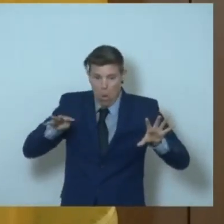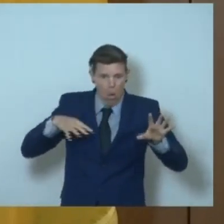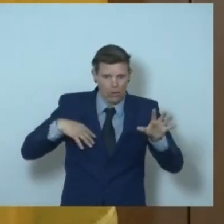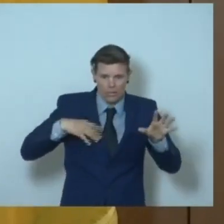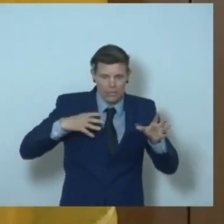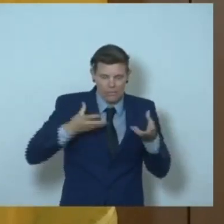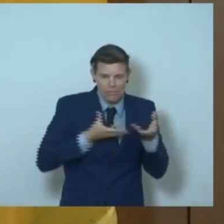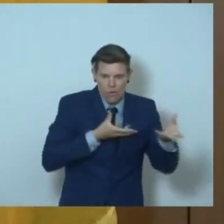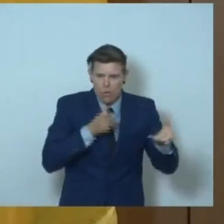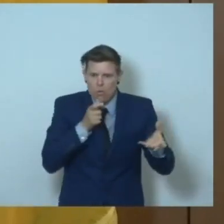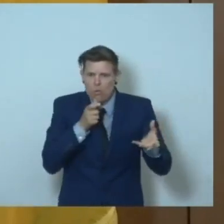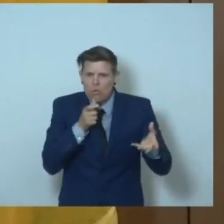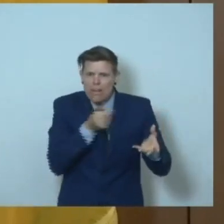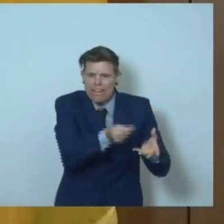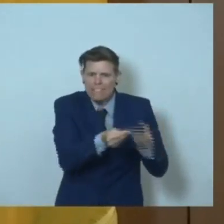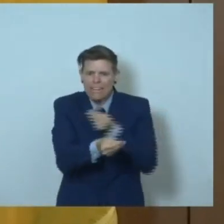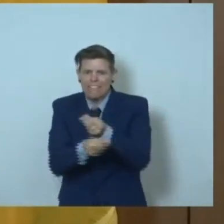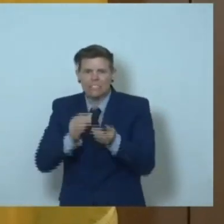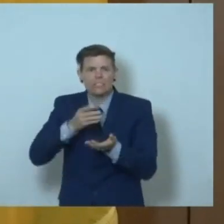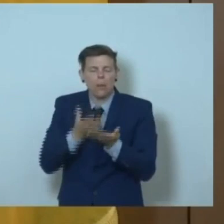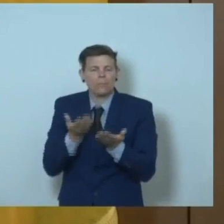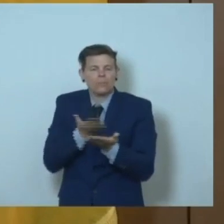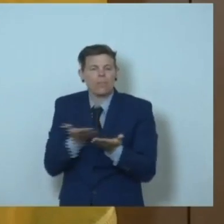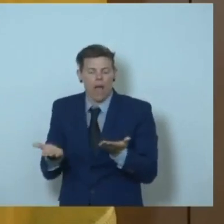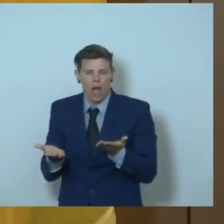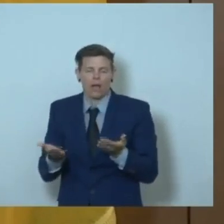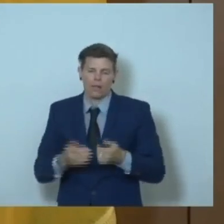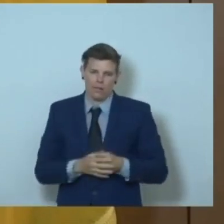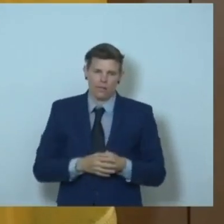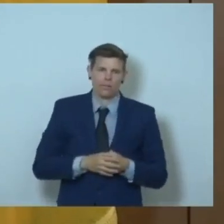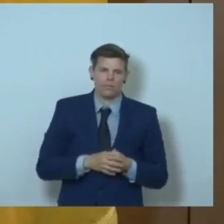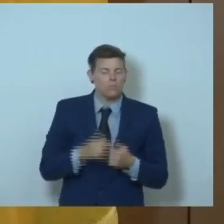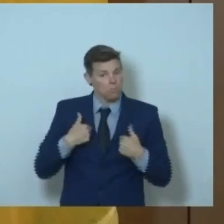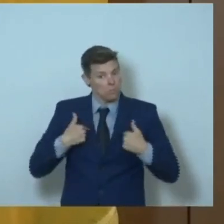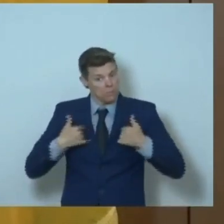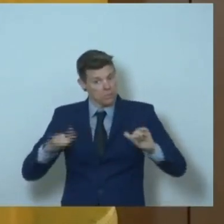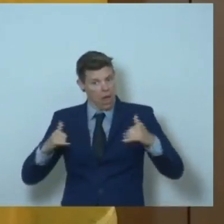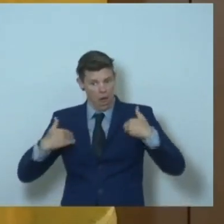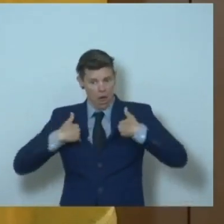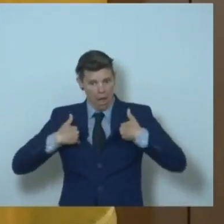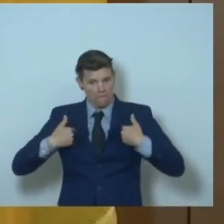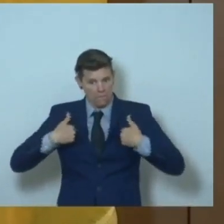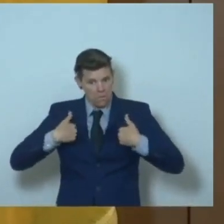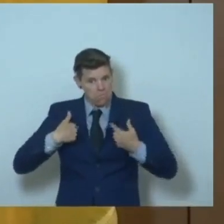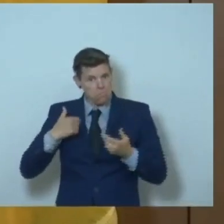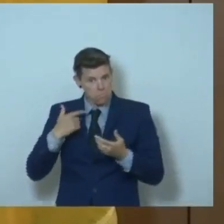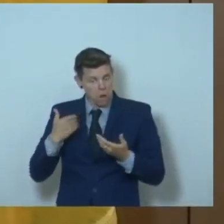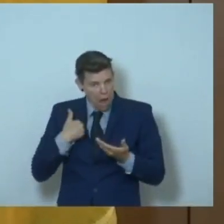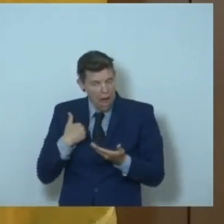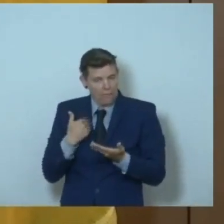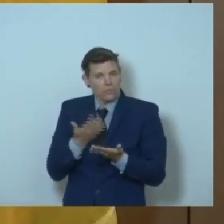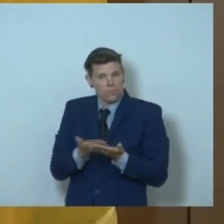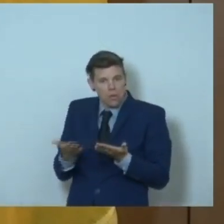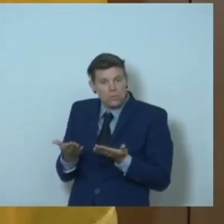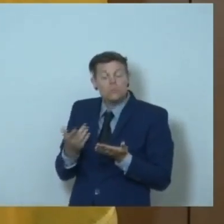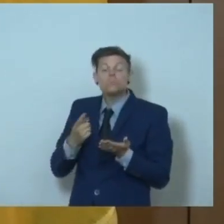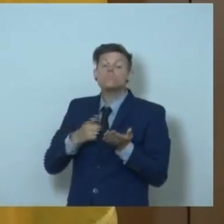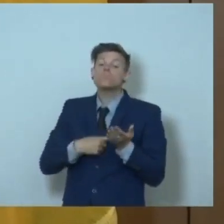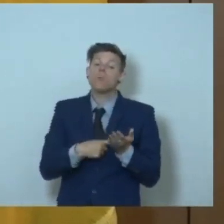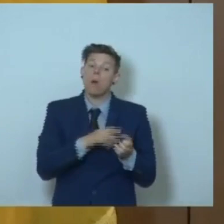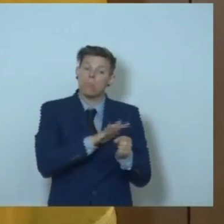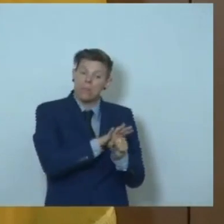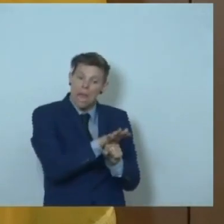we have supplies still. I mean, there's sometimes we have enough, and sometimes, you know, you heard we